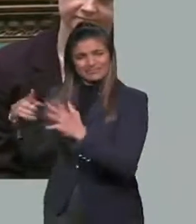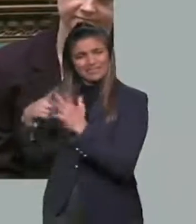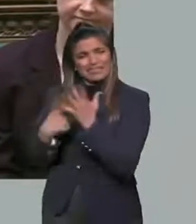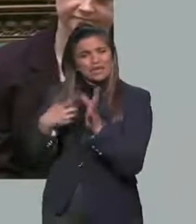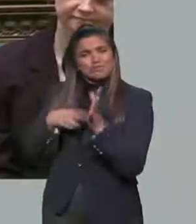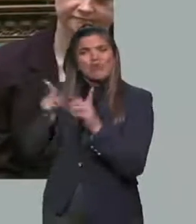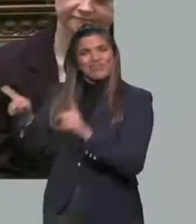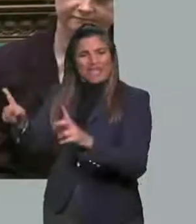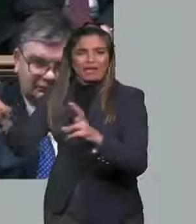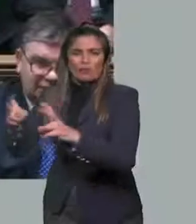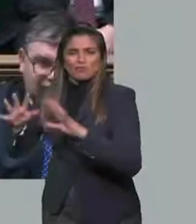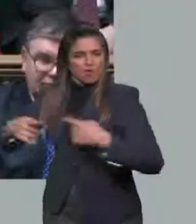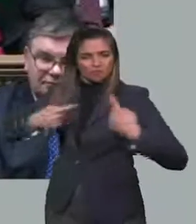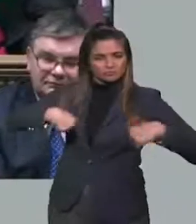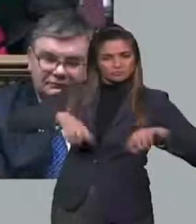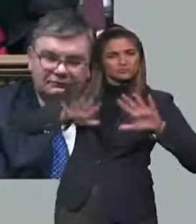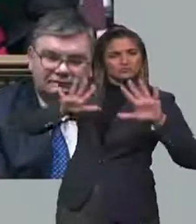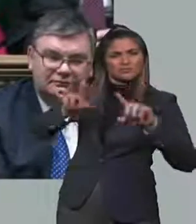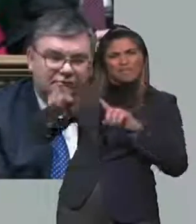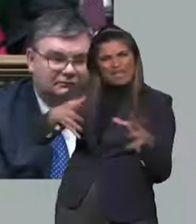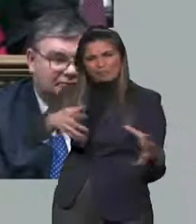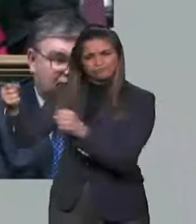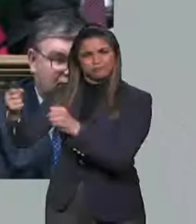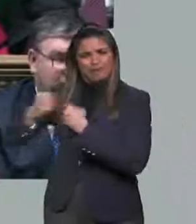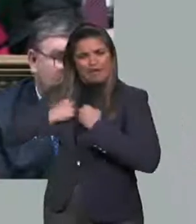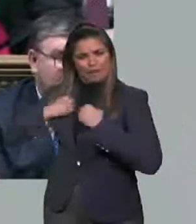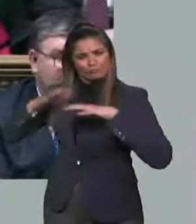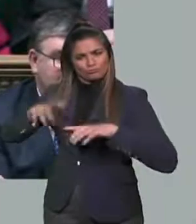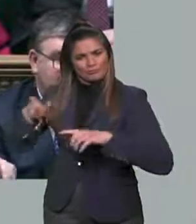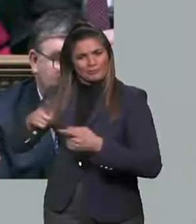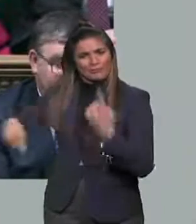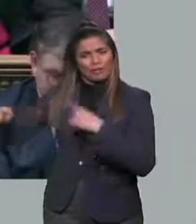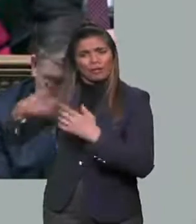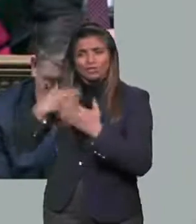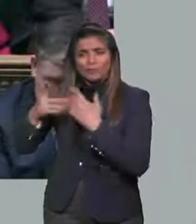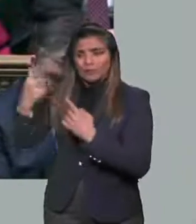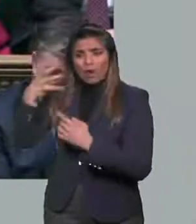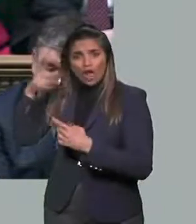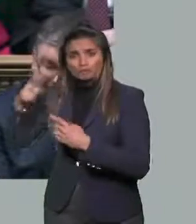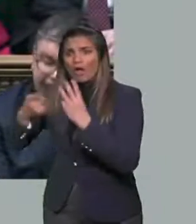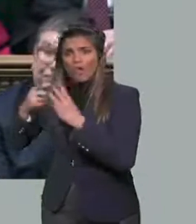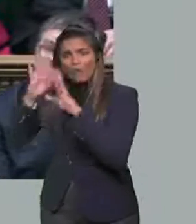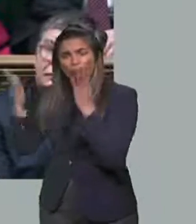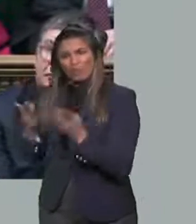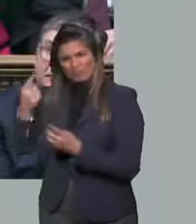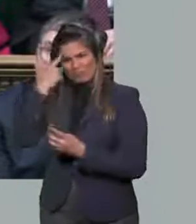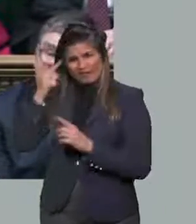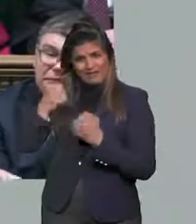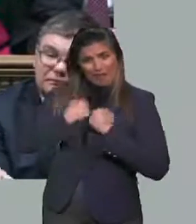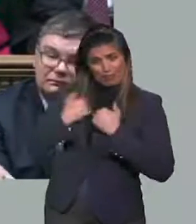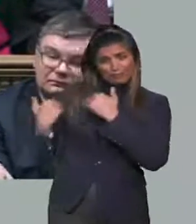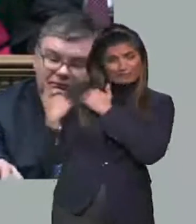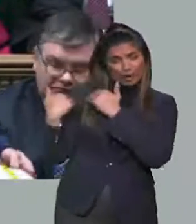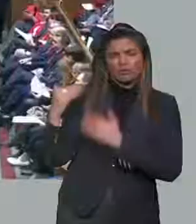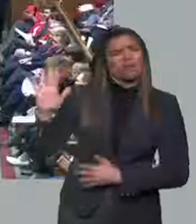that detained our nationals in Iran or around the world by suggesting it's anyone else's responsibility